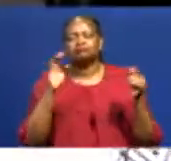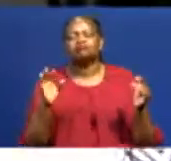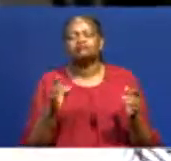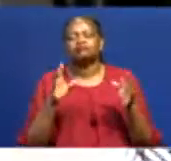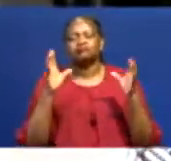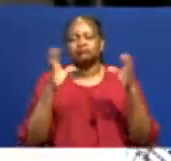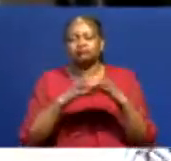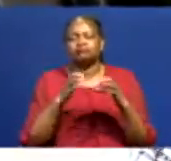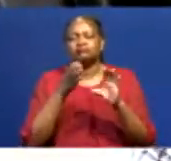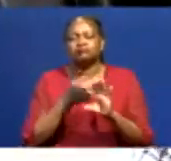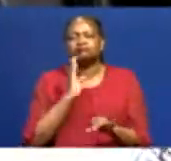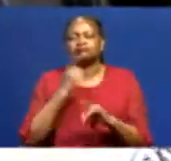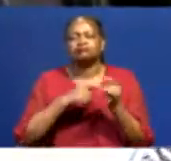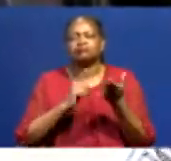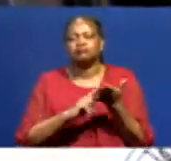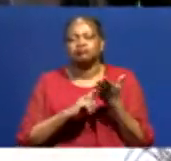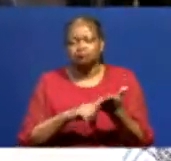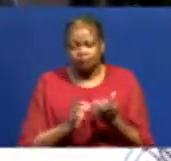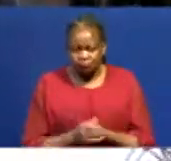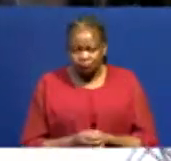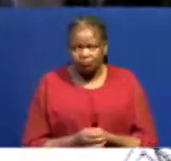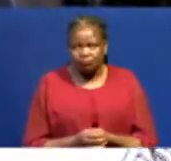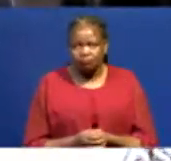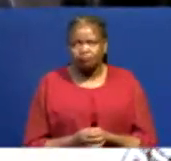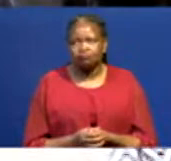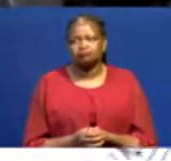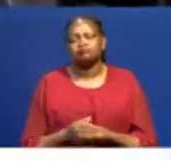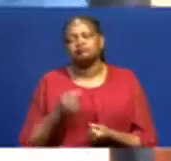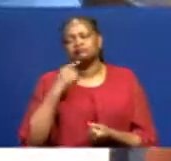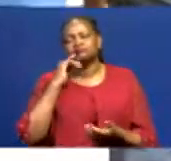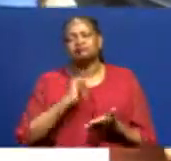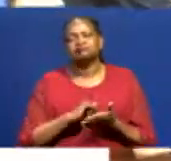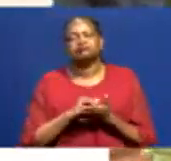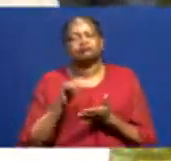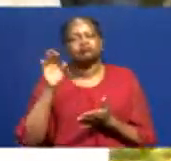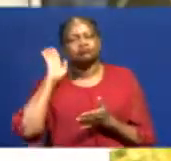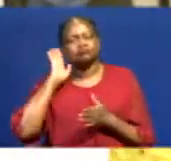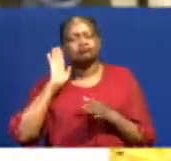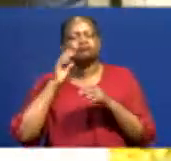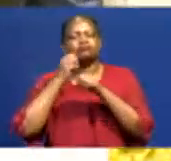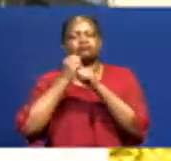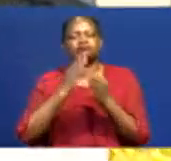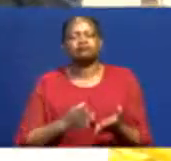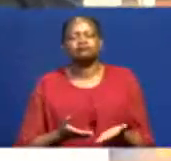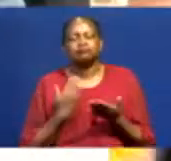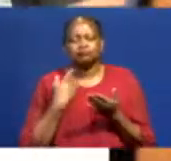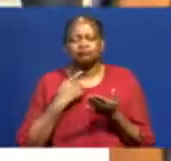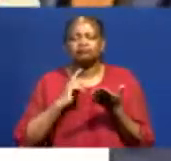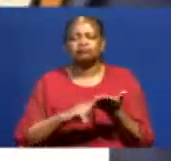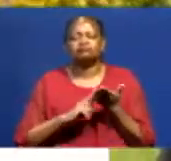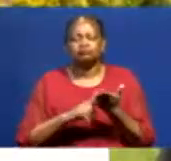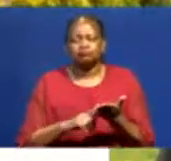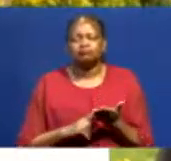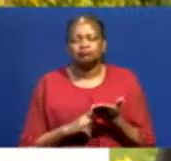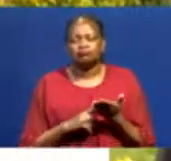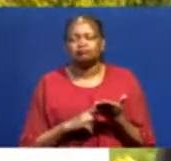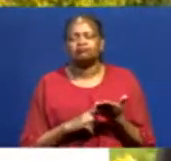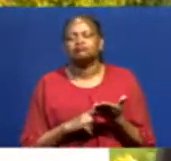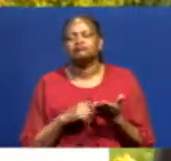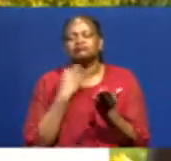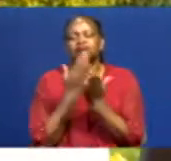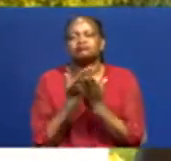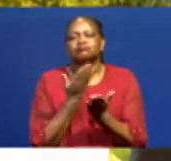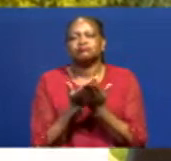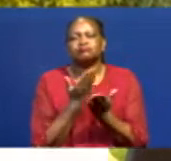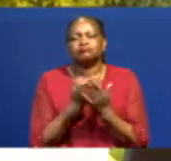committee announced that it would listen to oral submissions from stakeholders before discussing contentious proposals with the aim of breaking the